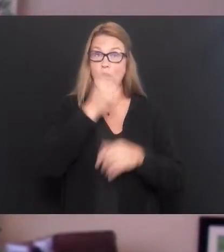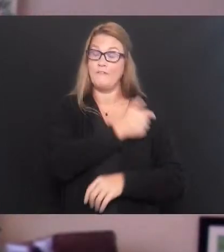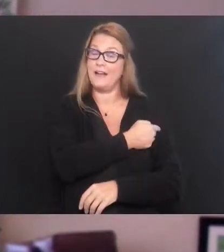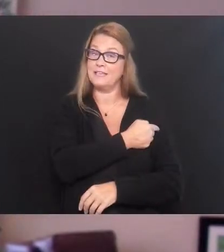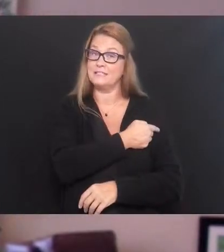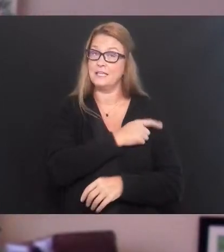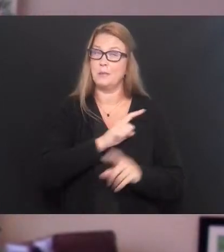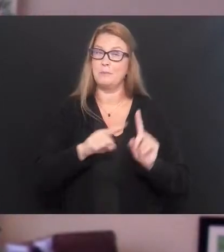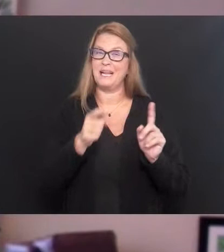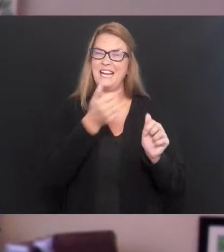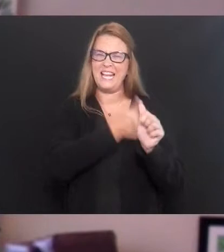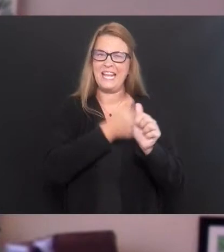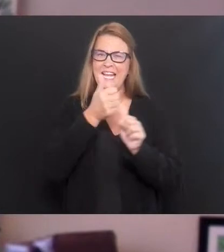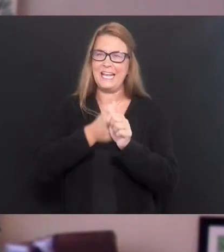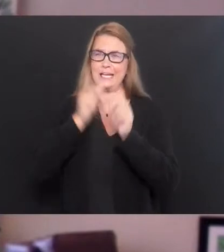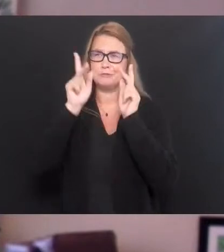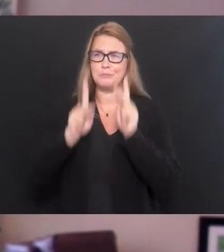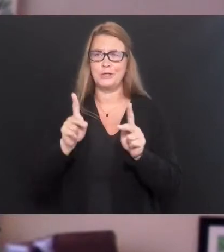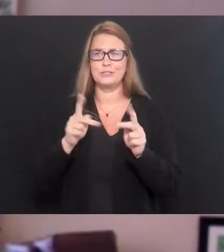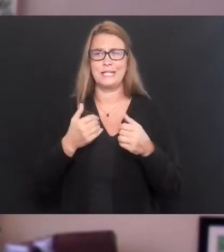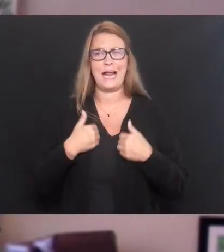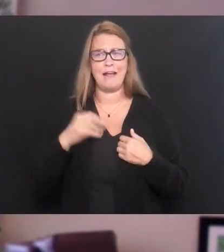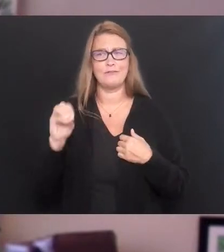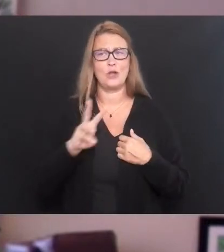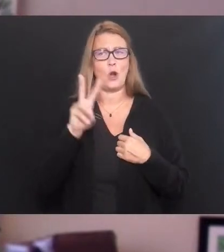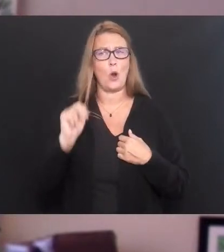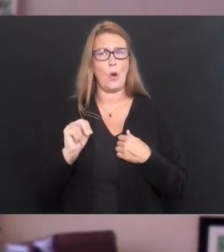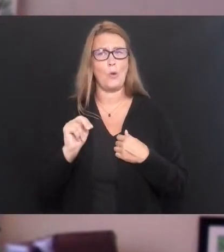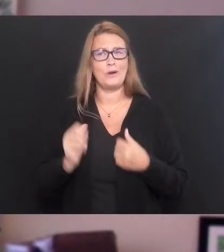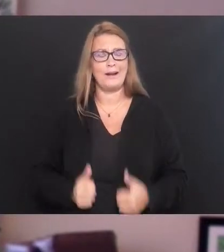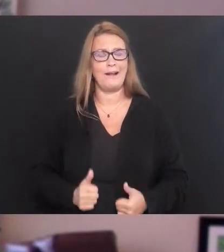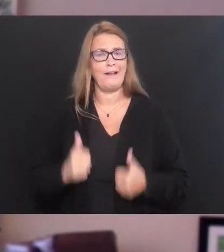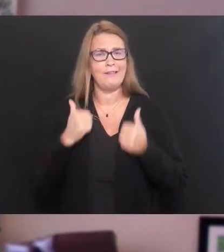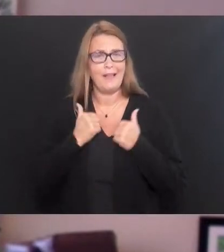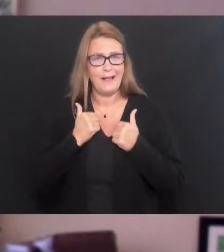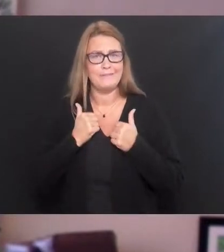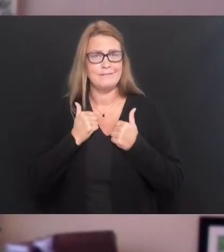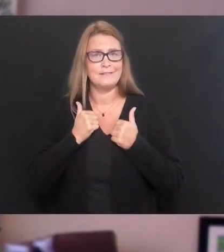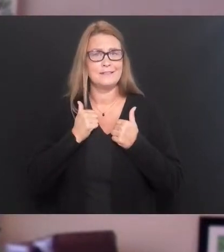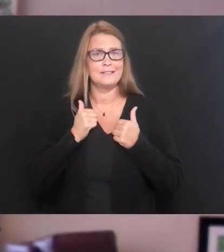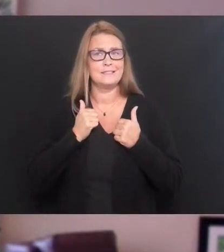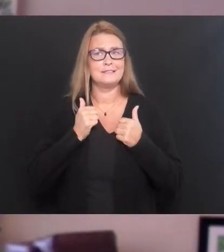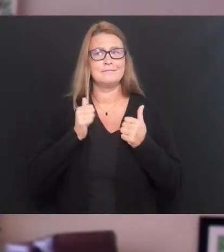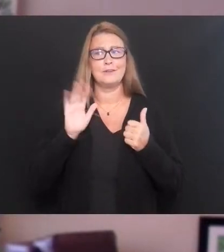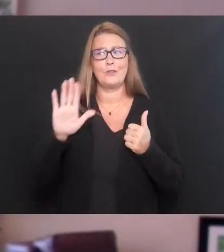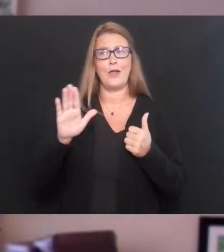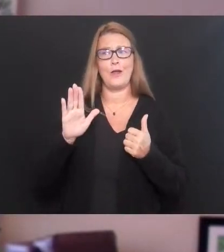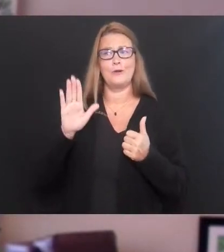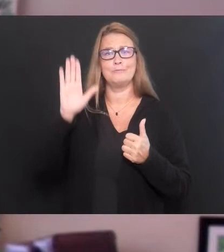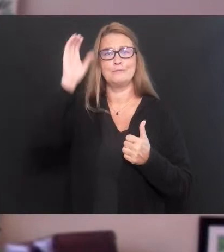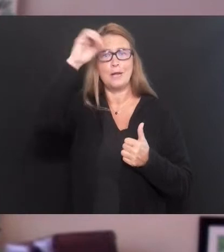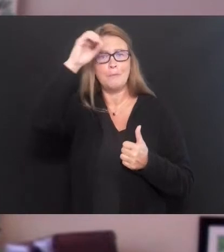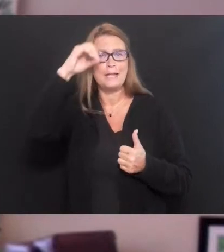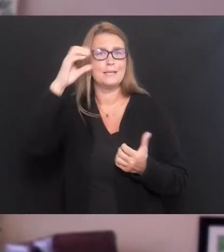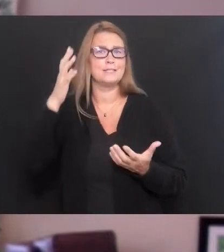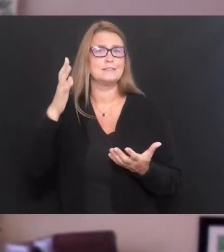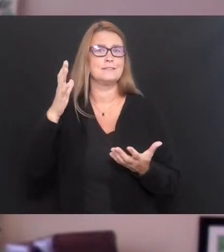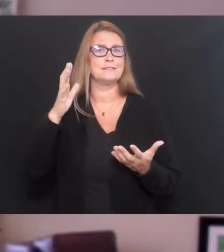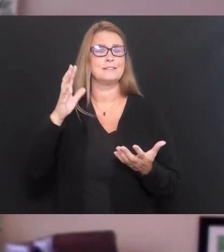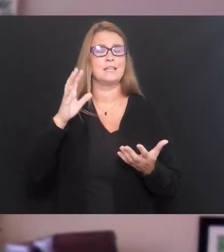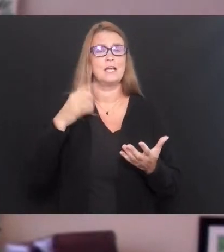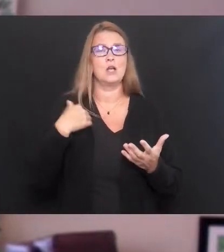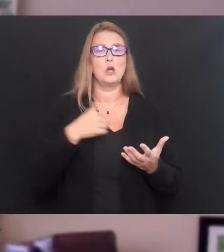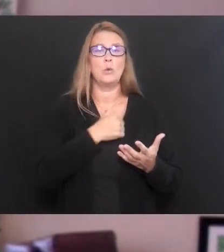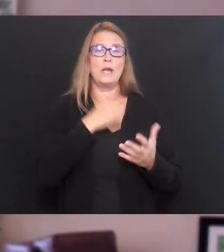said, everybody is still a person that lives their own life and listens to their own sources of information. And